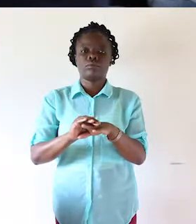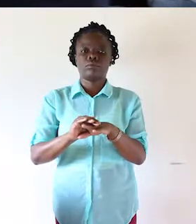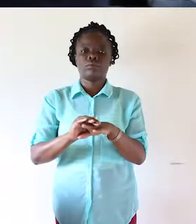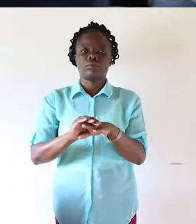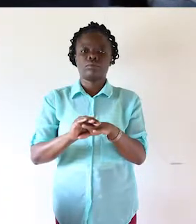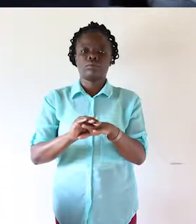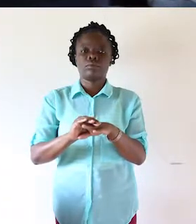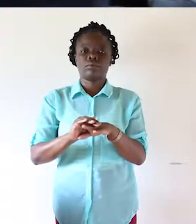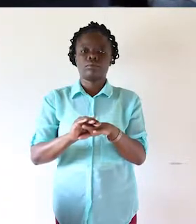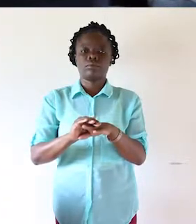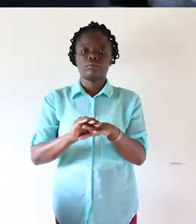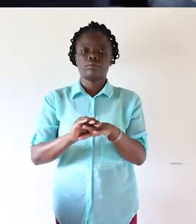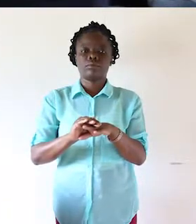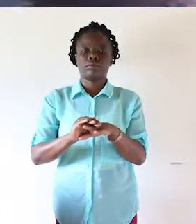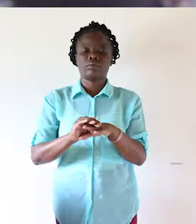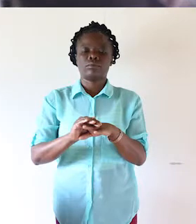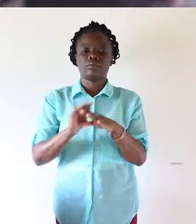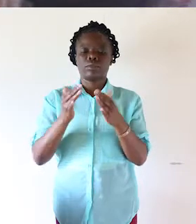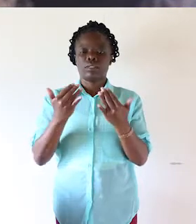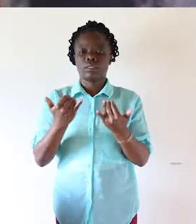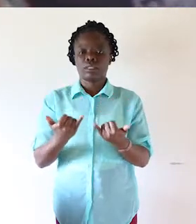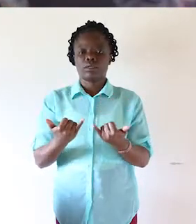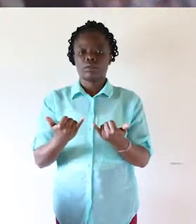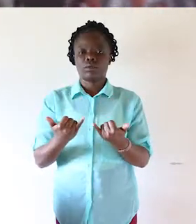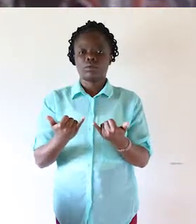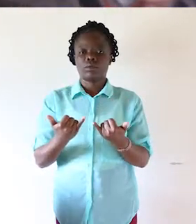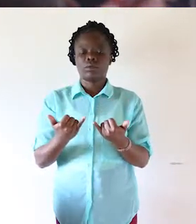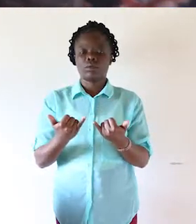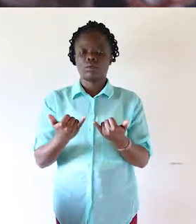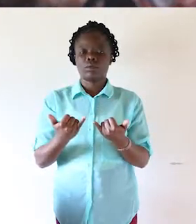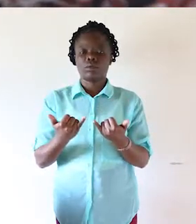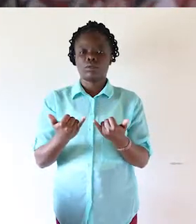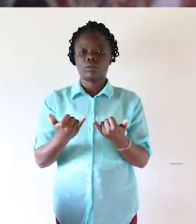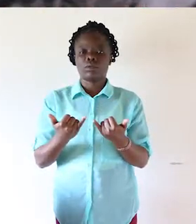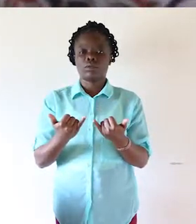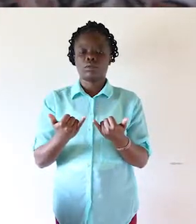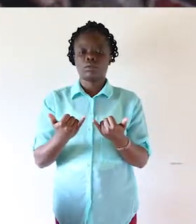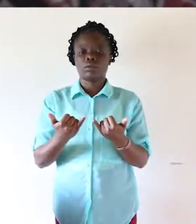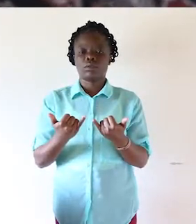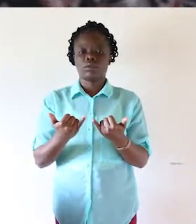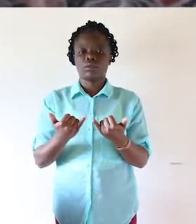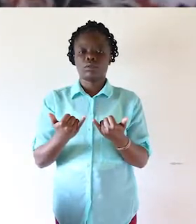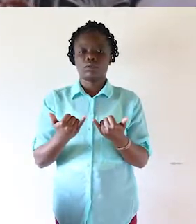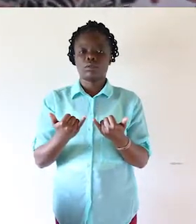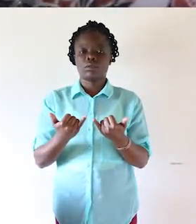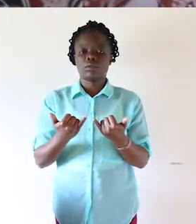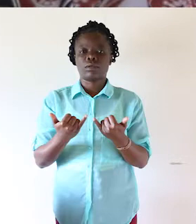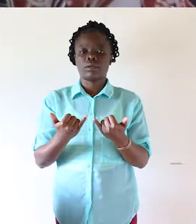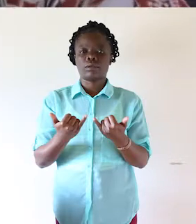Look, feel. Now name the parts here.